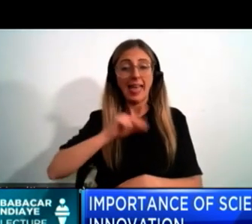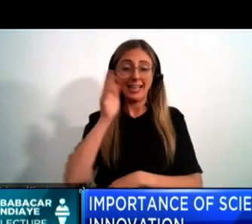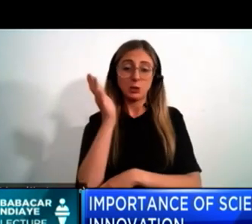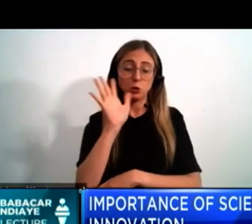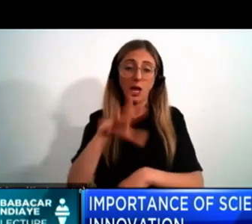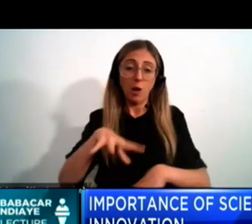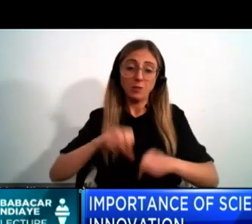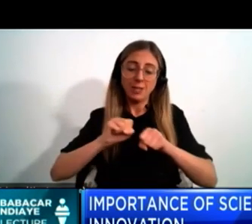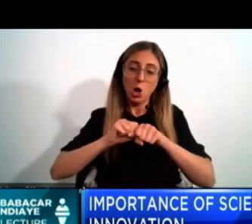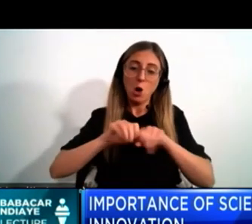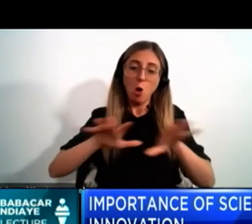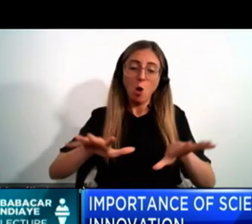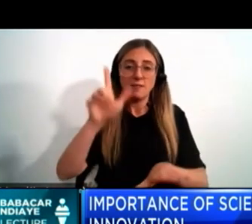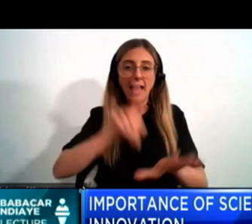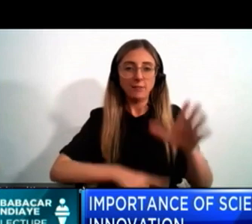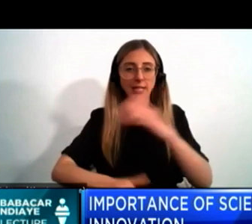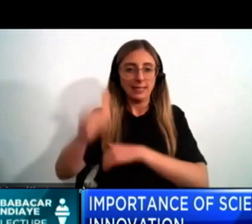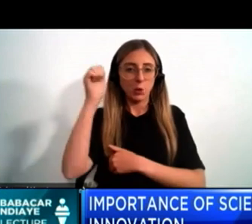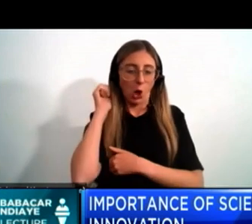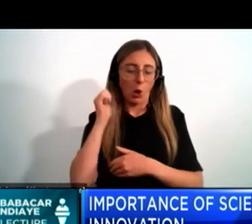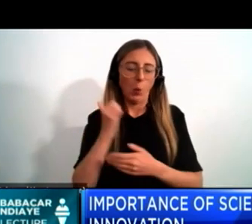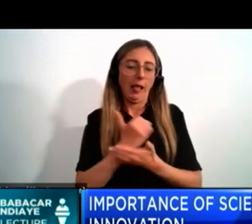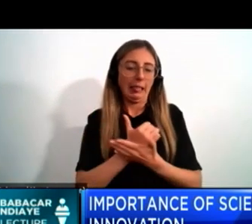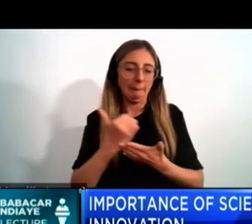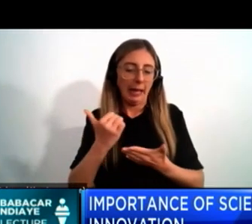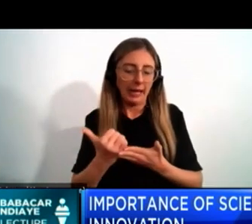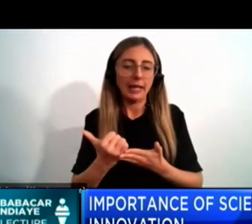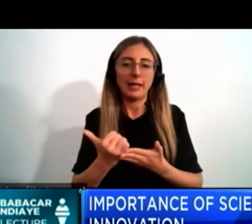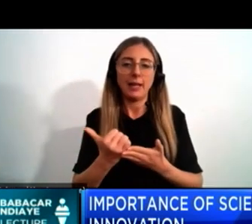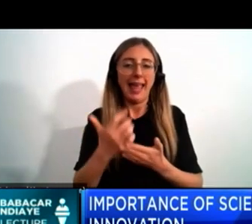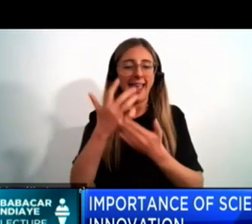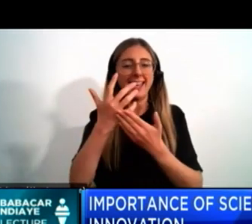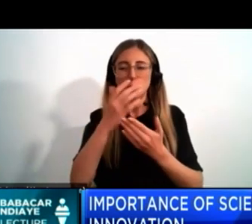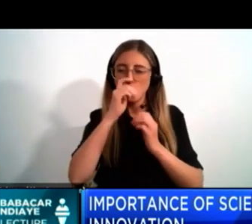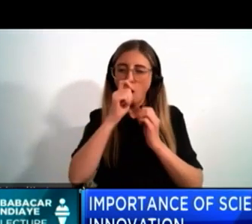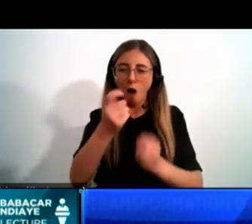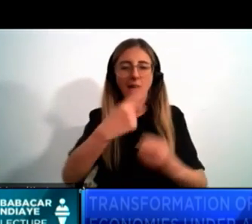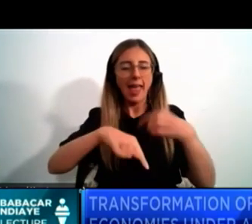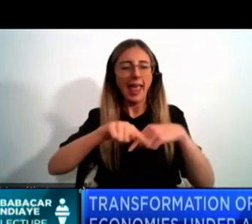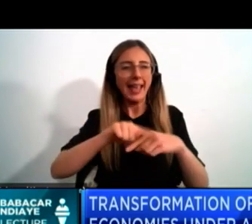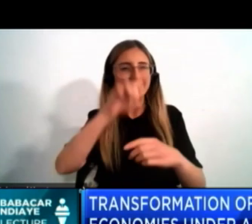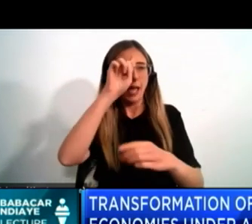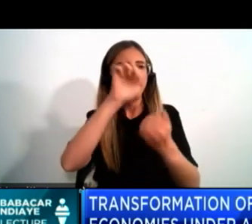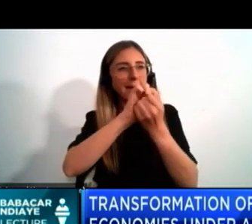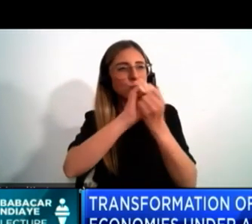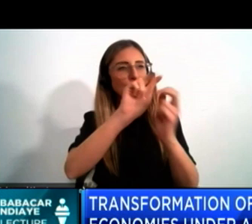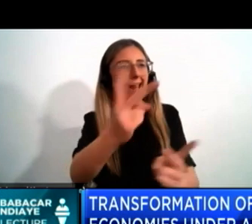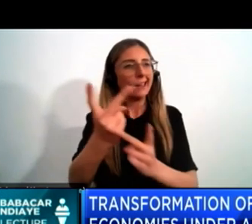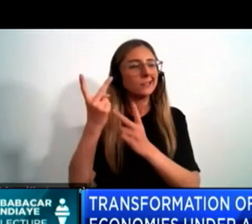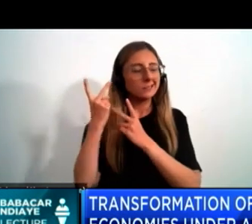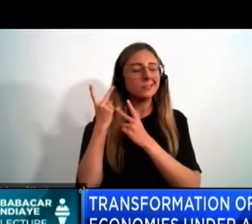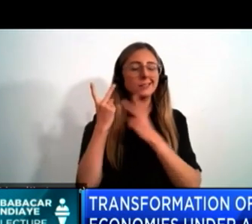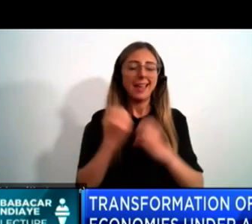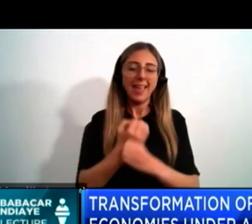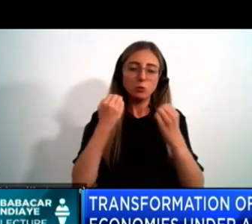5 years ago by AfriZimbank to honor Dr. Ndiaye's memory and sustain his vision of using